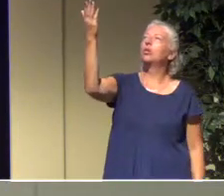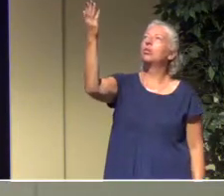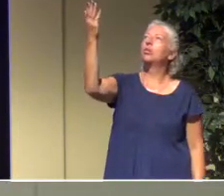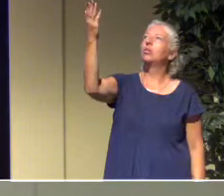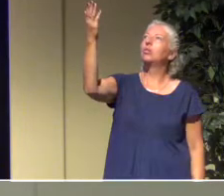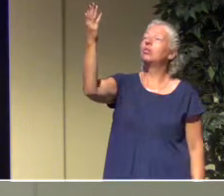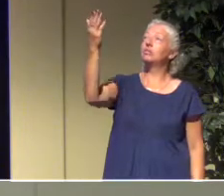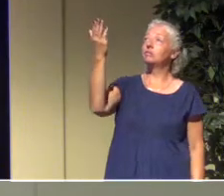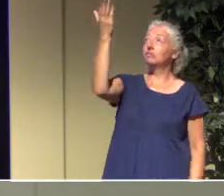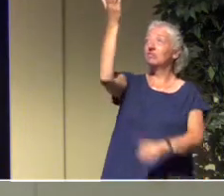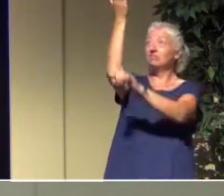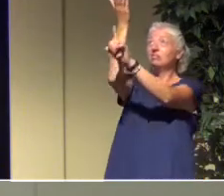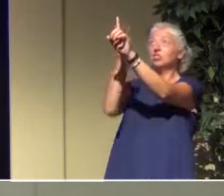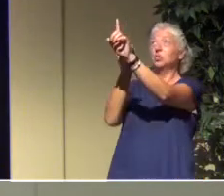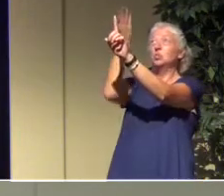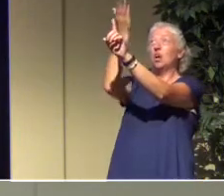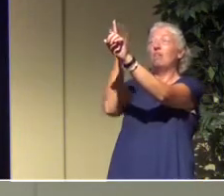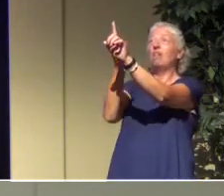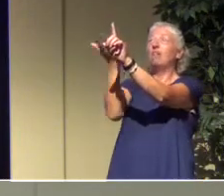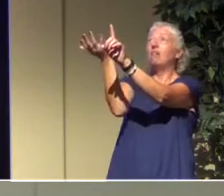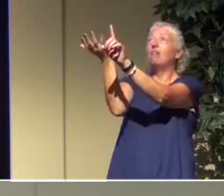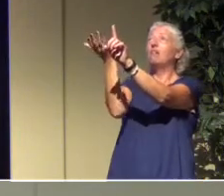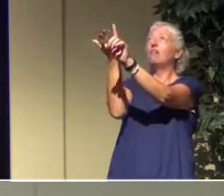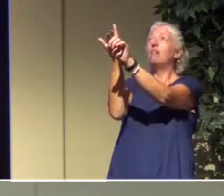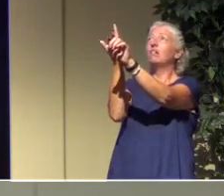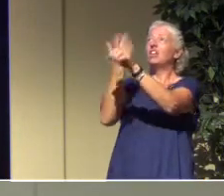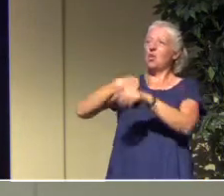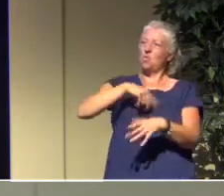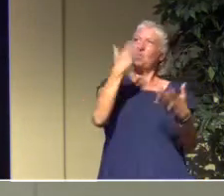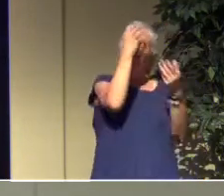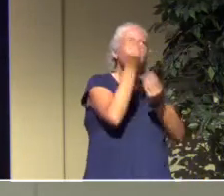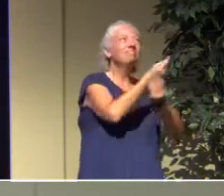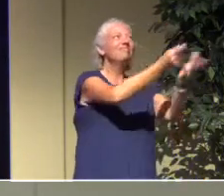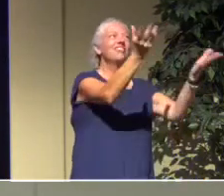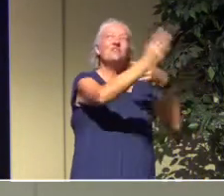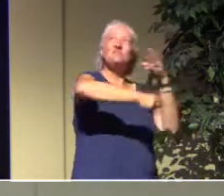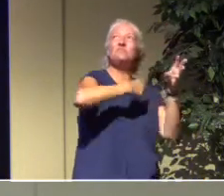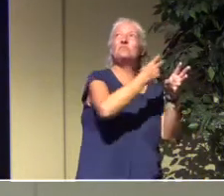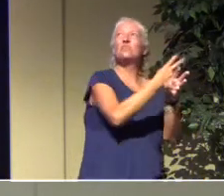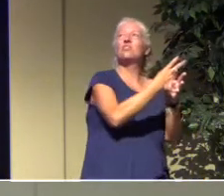you are who you are, and we want the world to know that.